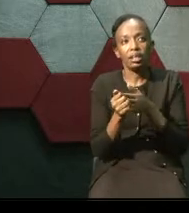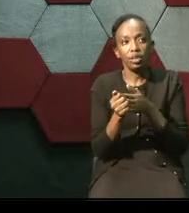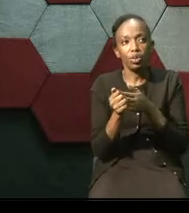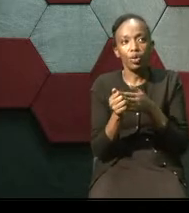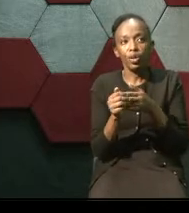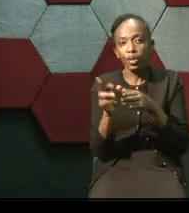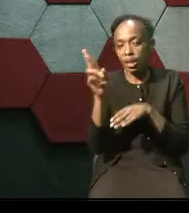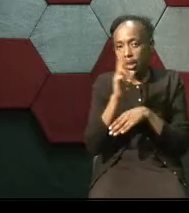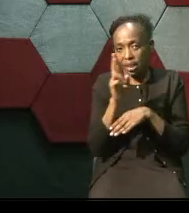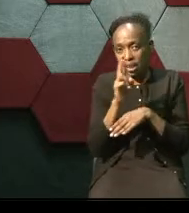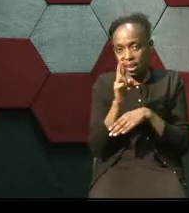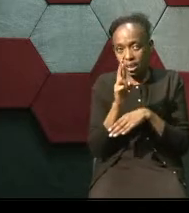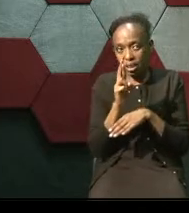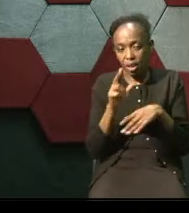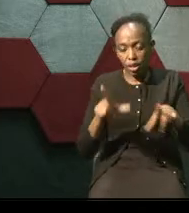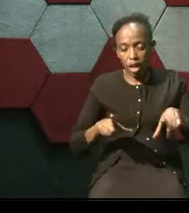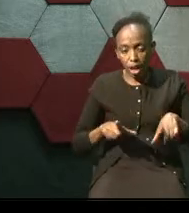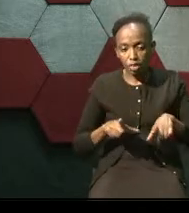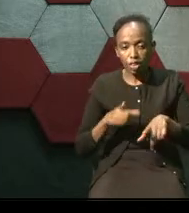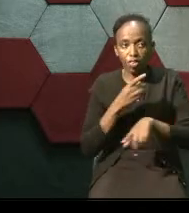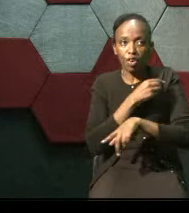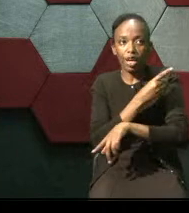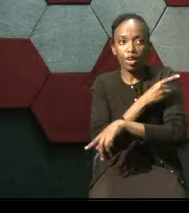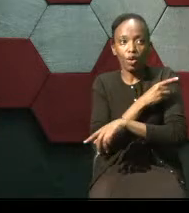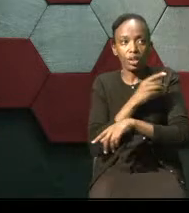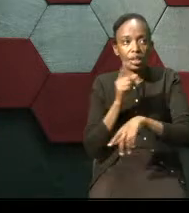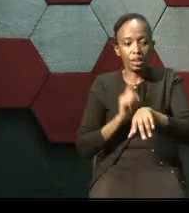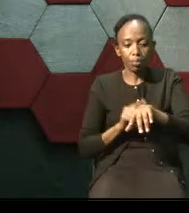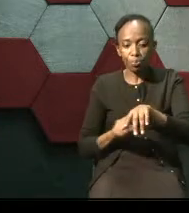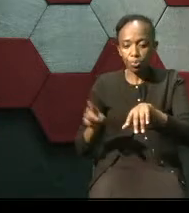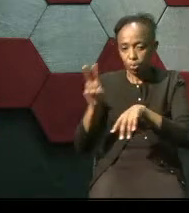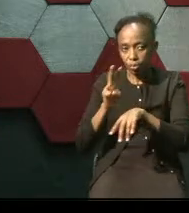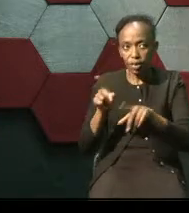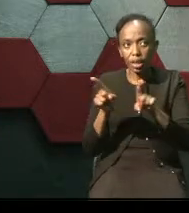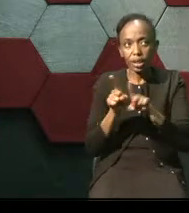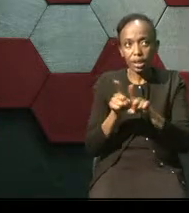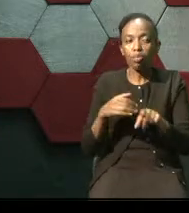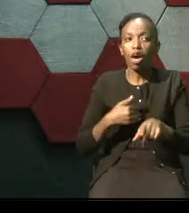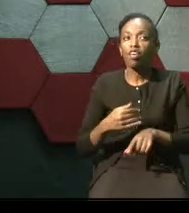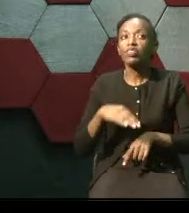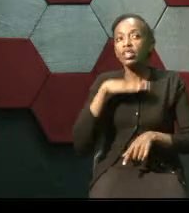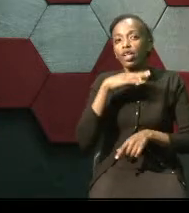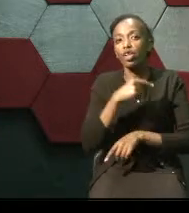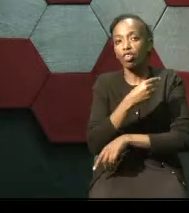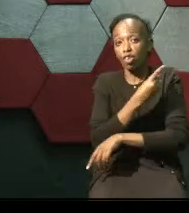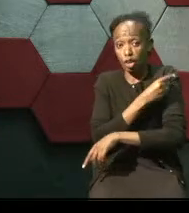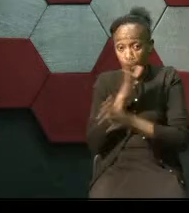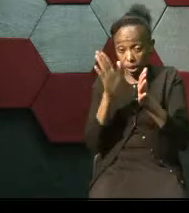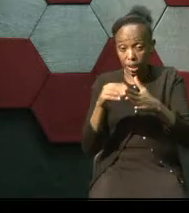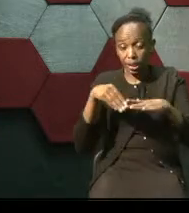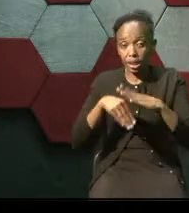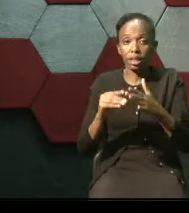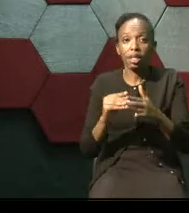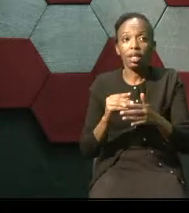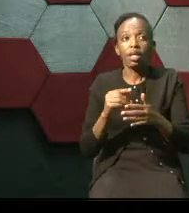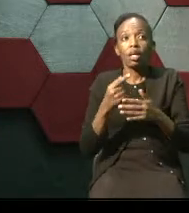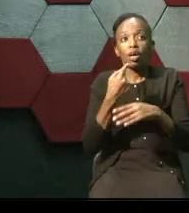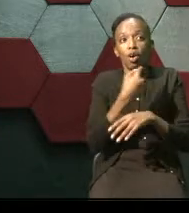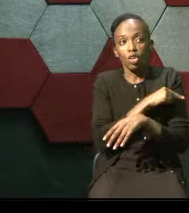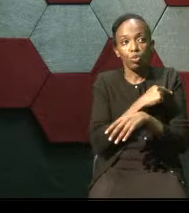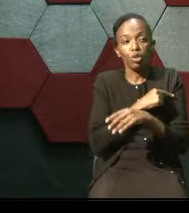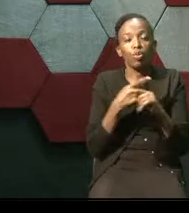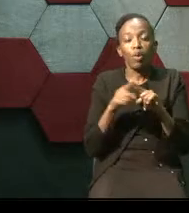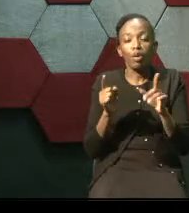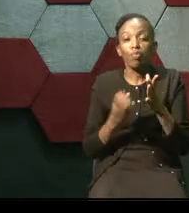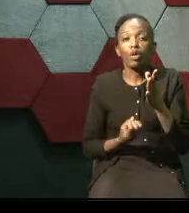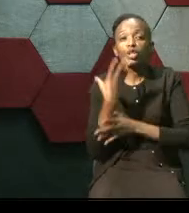endangered the lives of our doctors. As we have witnessed, there have been deaths of some doctors in hospitals. So by producing